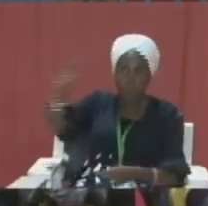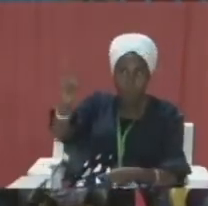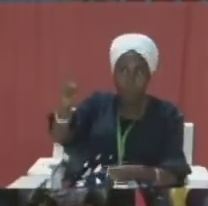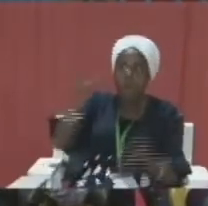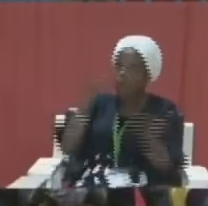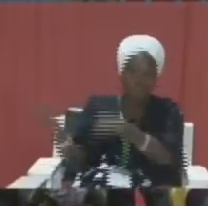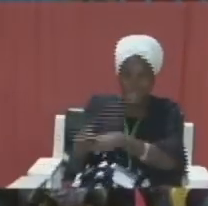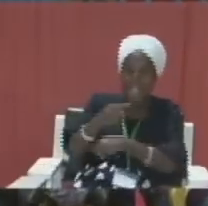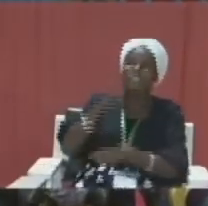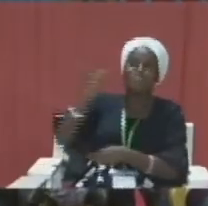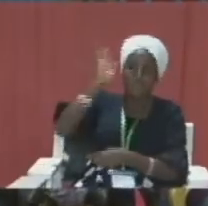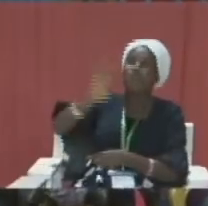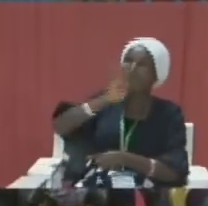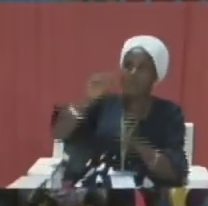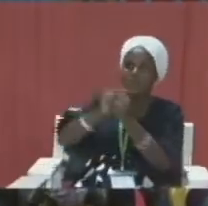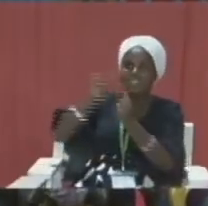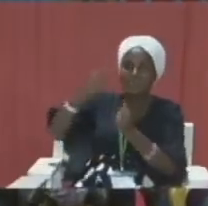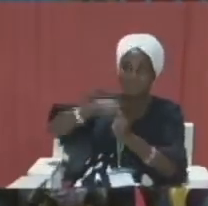with me in paradise."